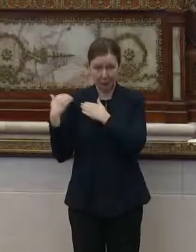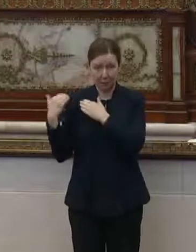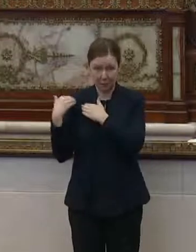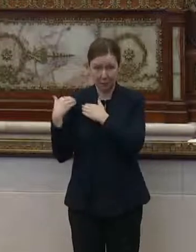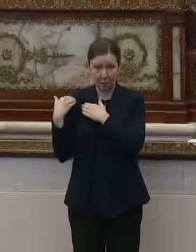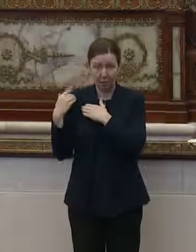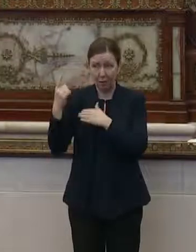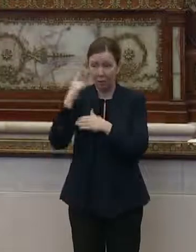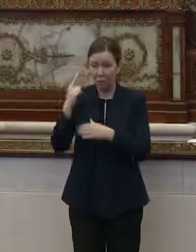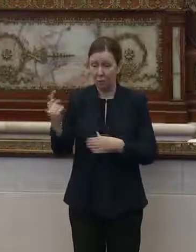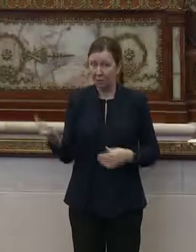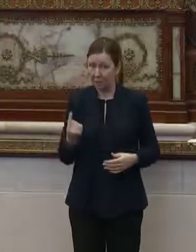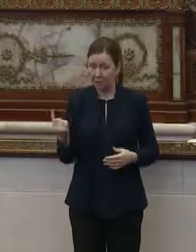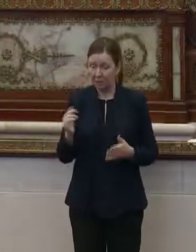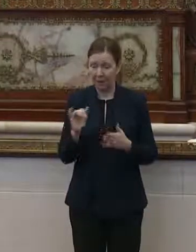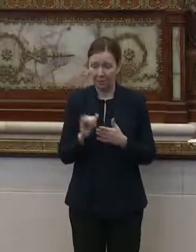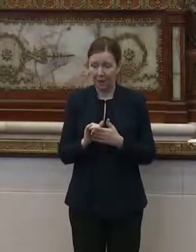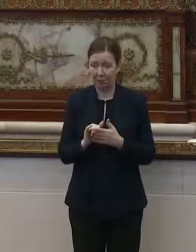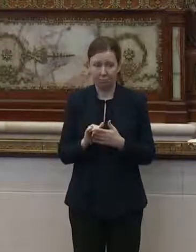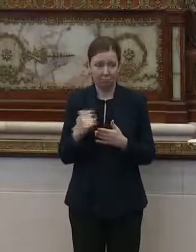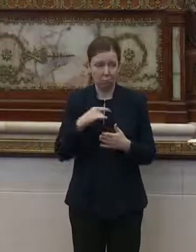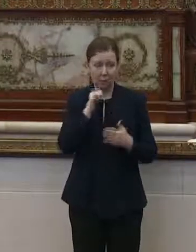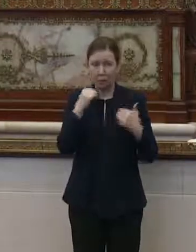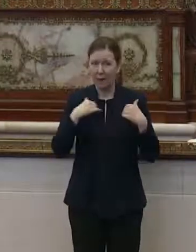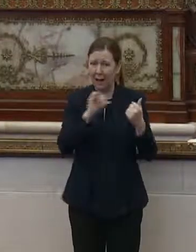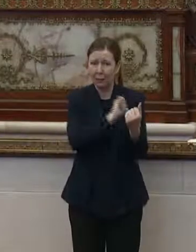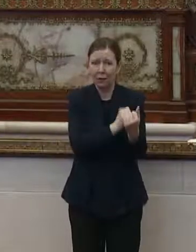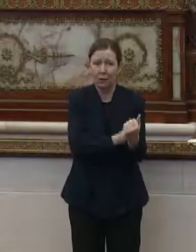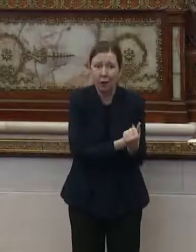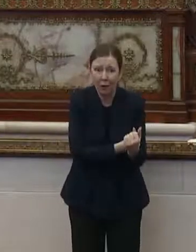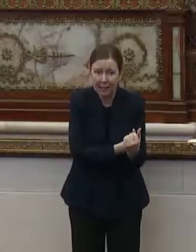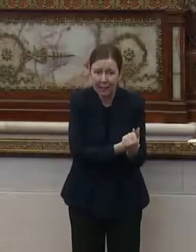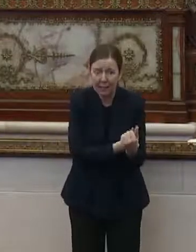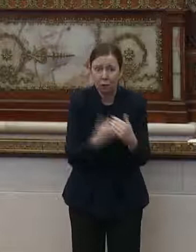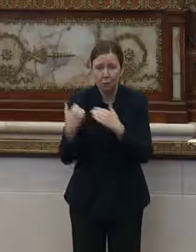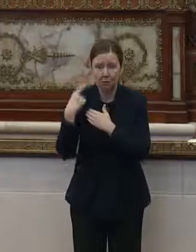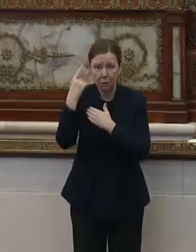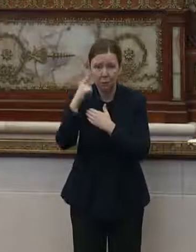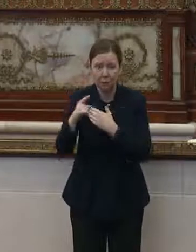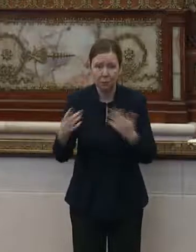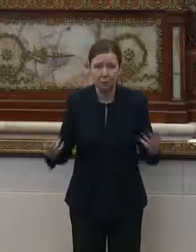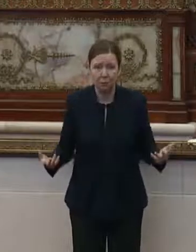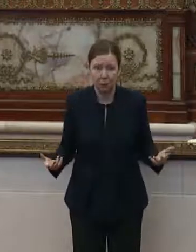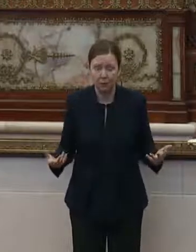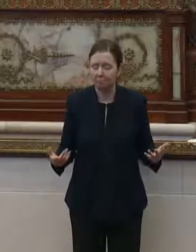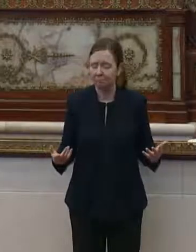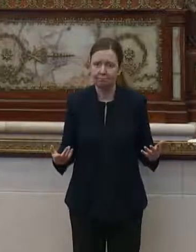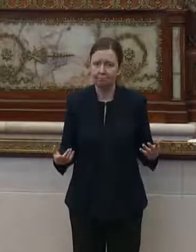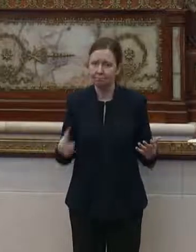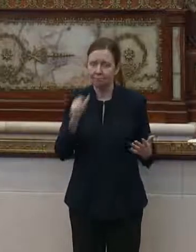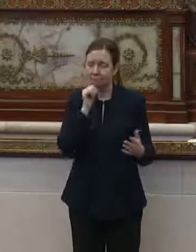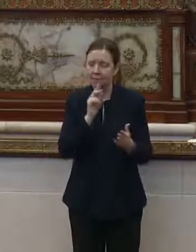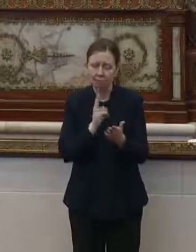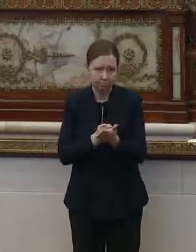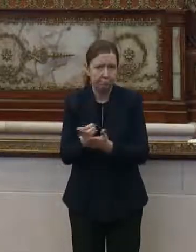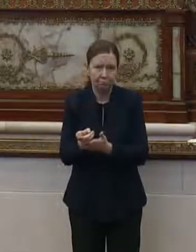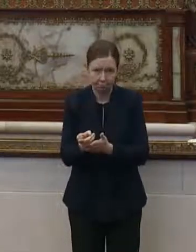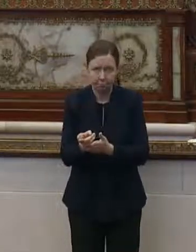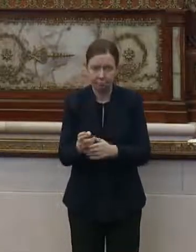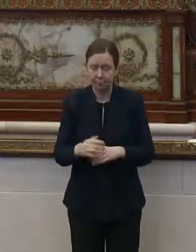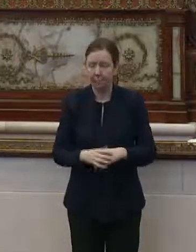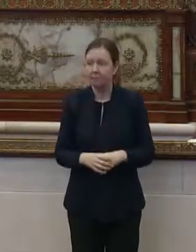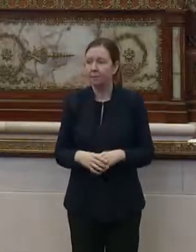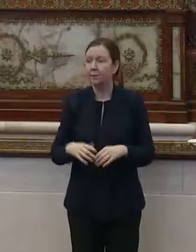responsible for something that it does not have the authority to be responsible for is disingenuous.